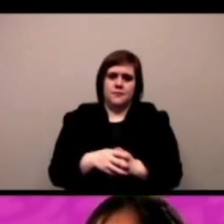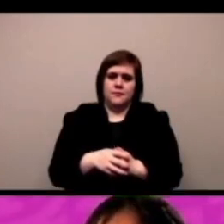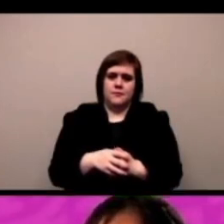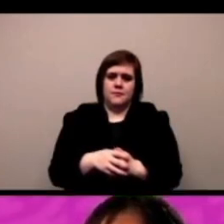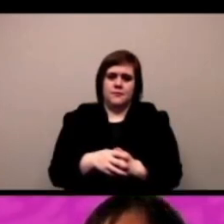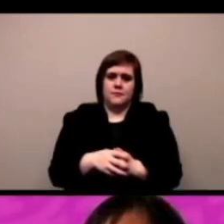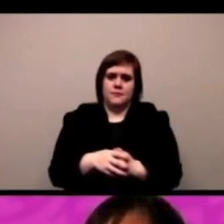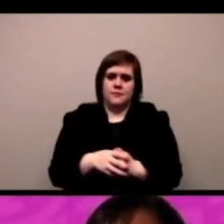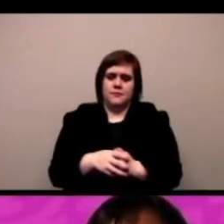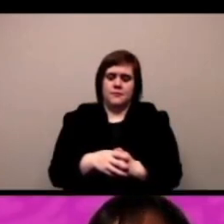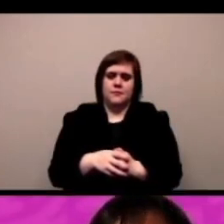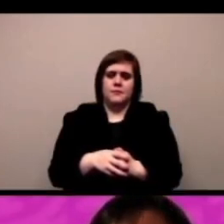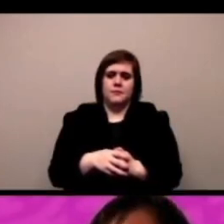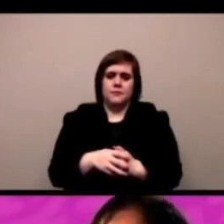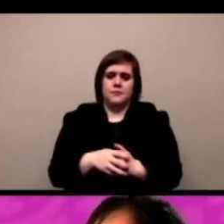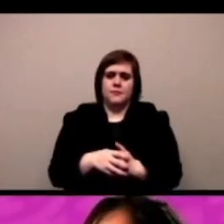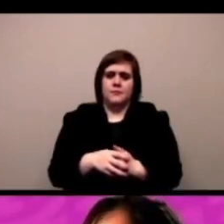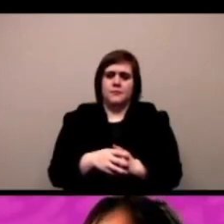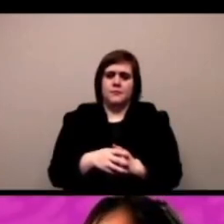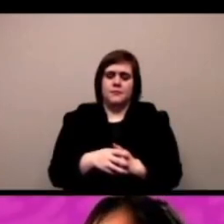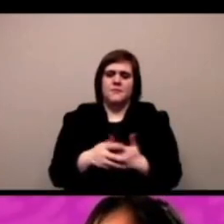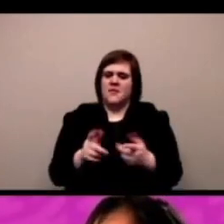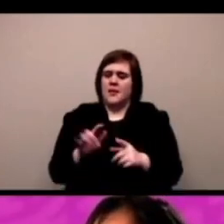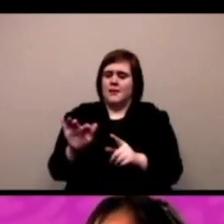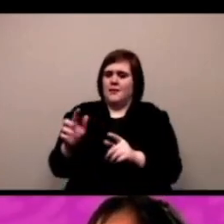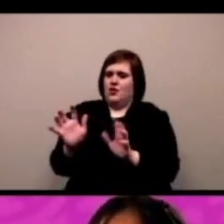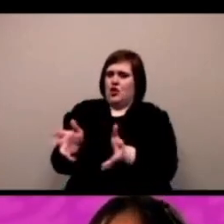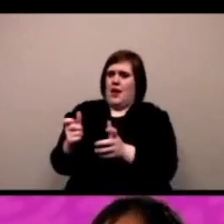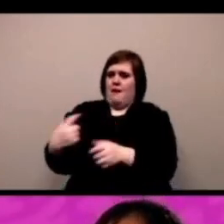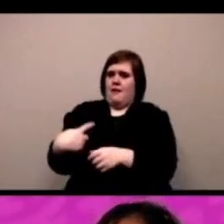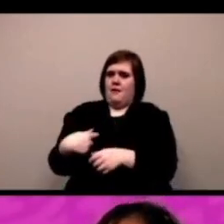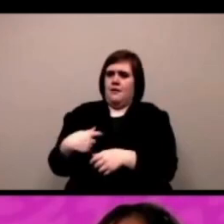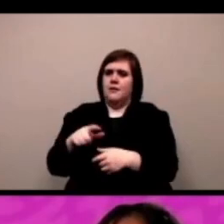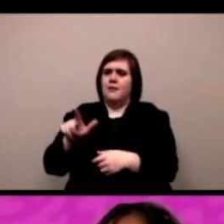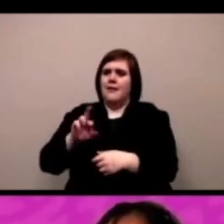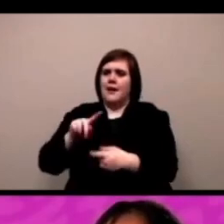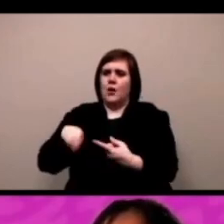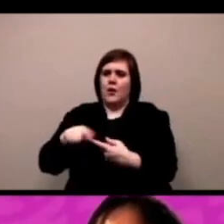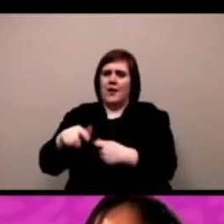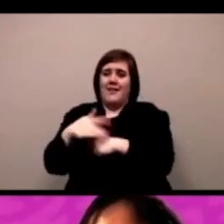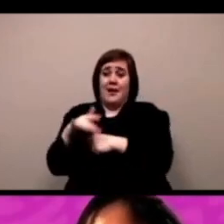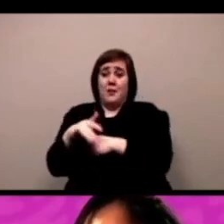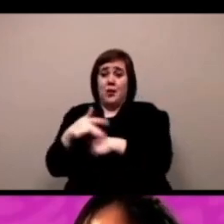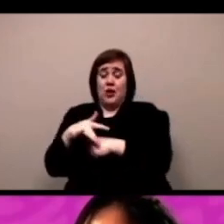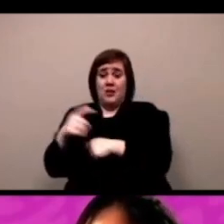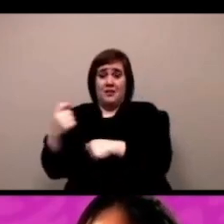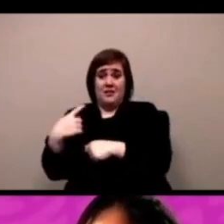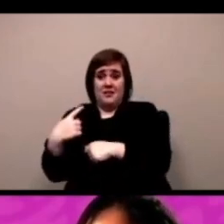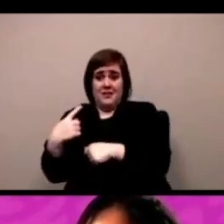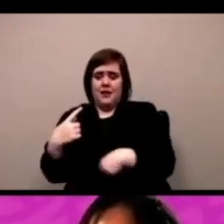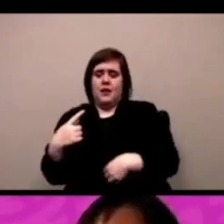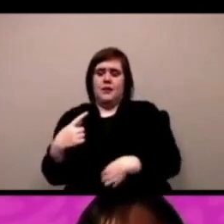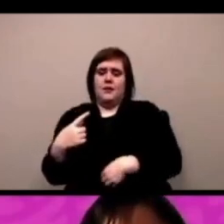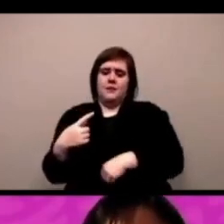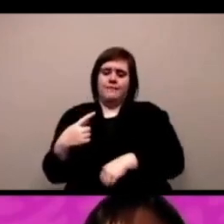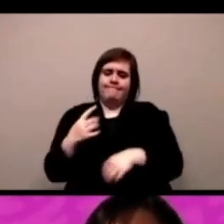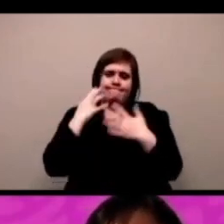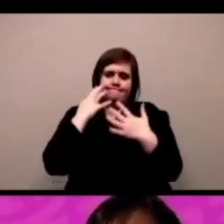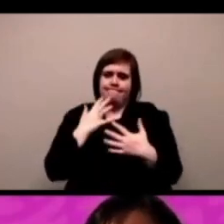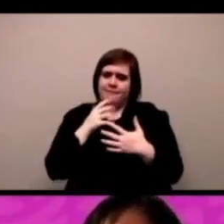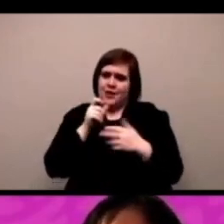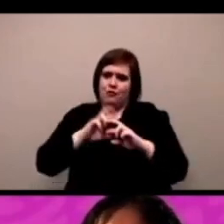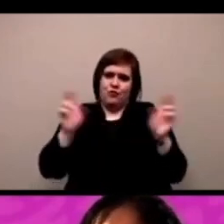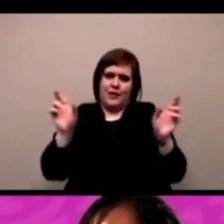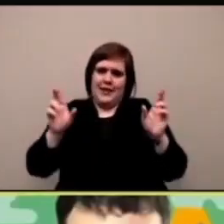So yeah, I was just answering a question in the chat about when the link and when this will be available, and unfortunately, we're not ready to make it